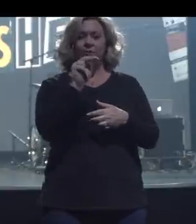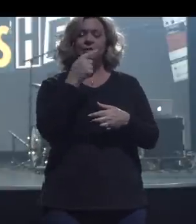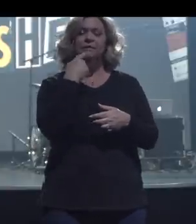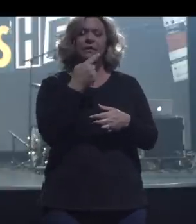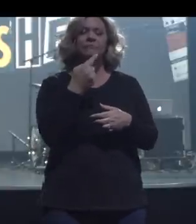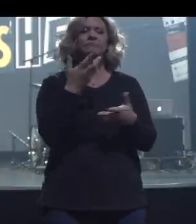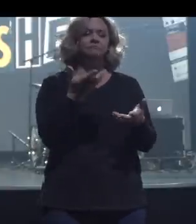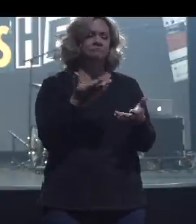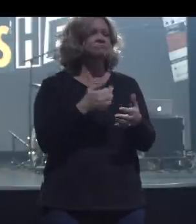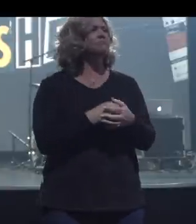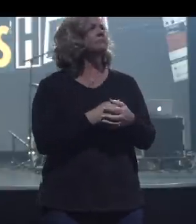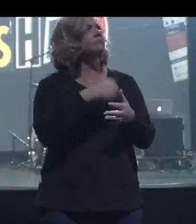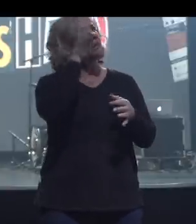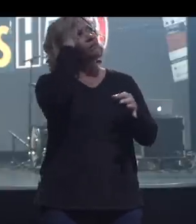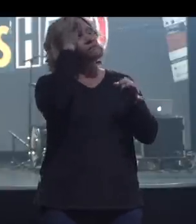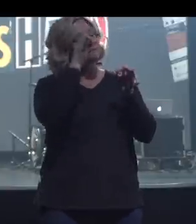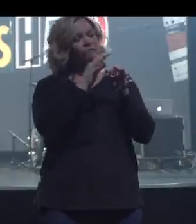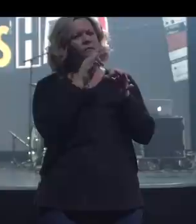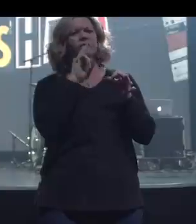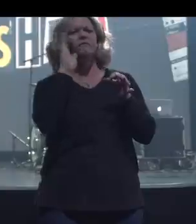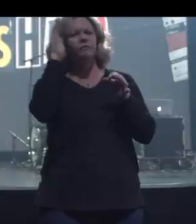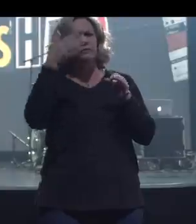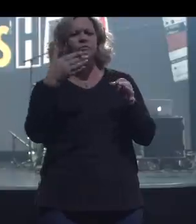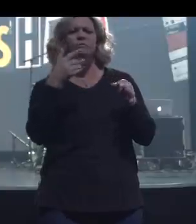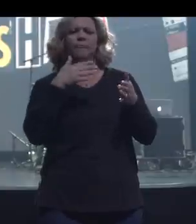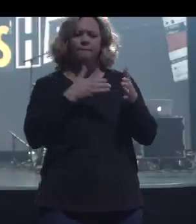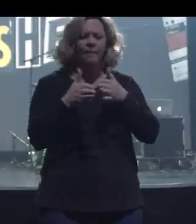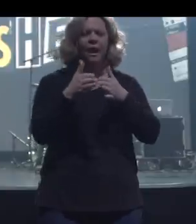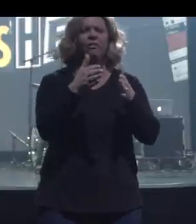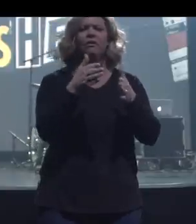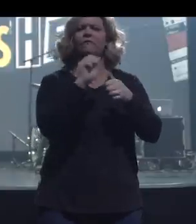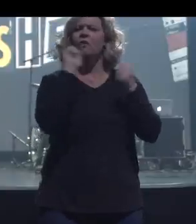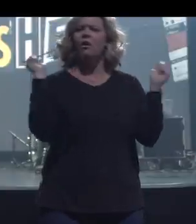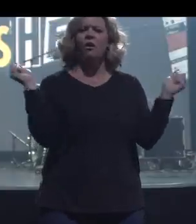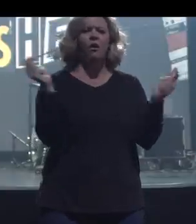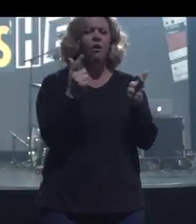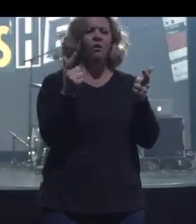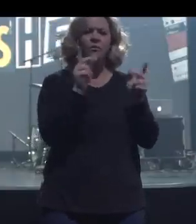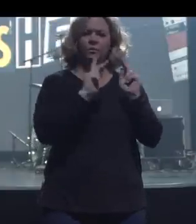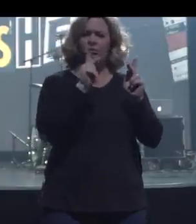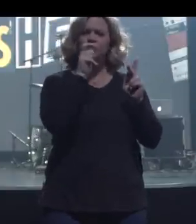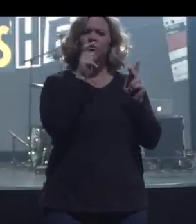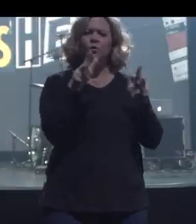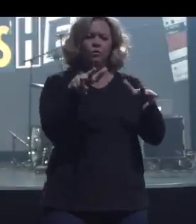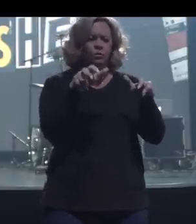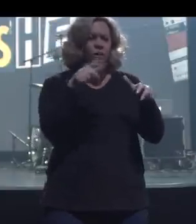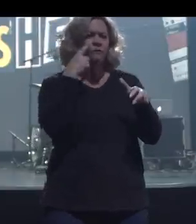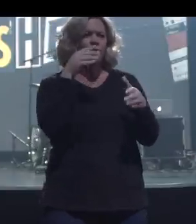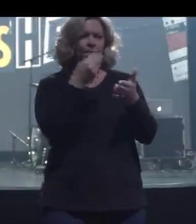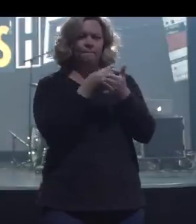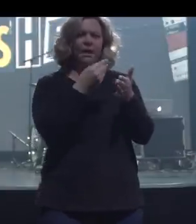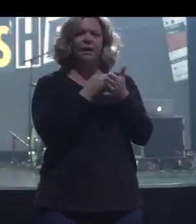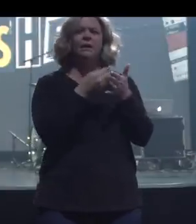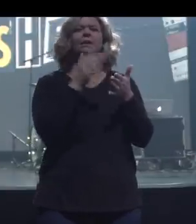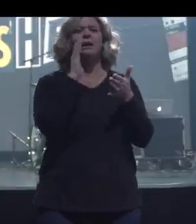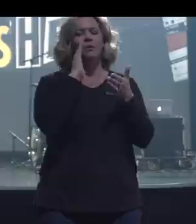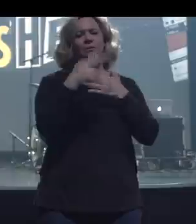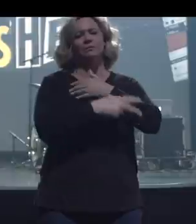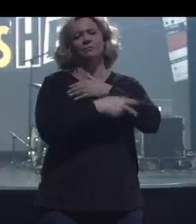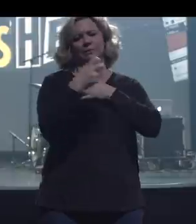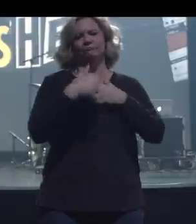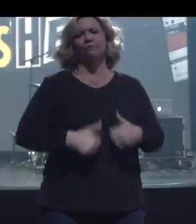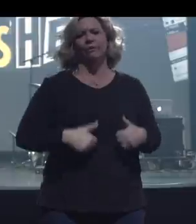fate, such is the path of all those who are greedy for money. It robs them of